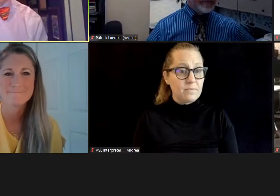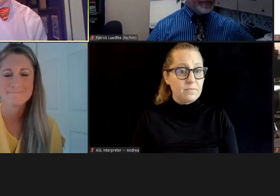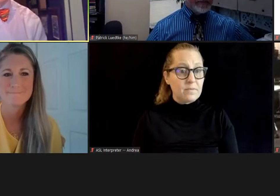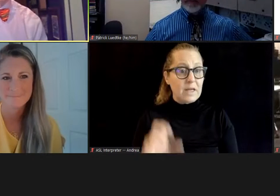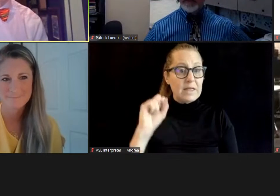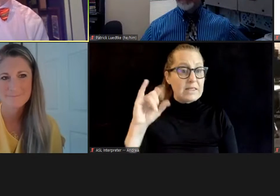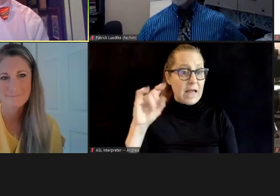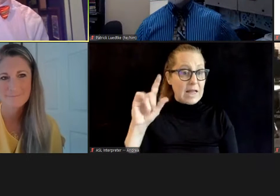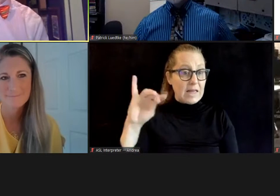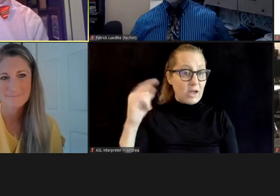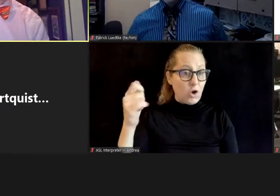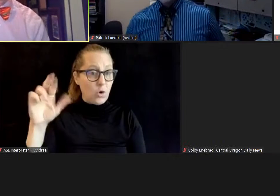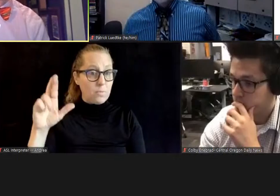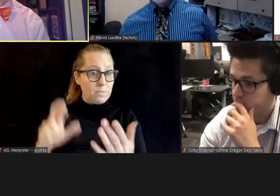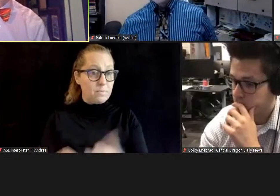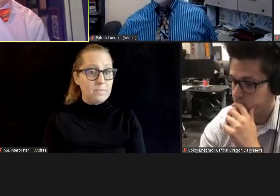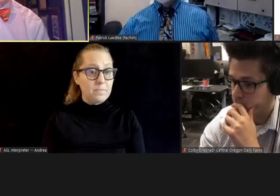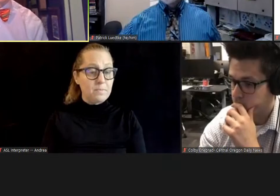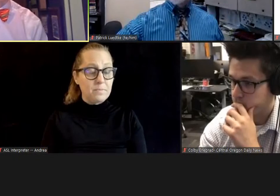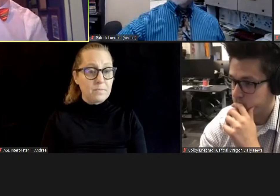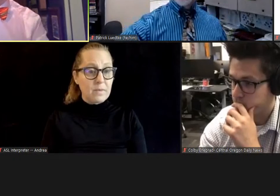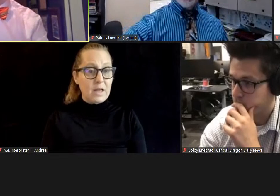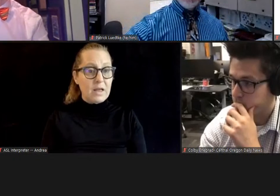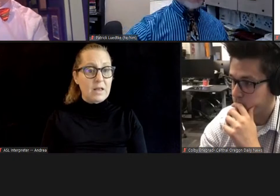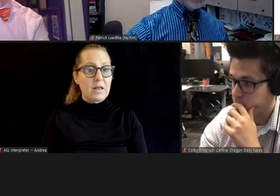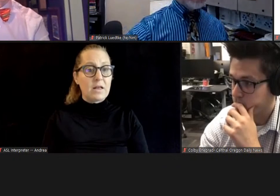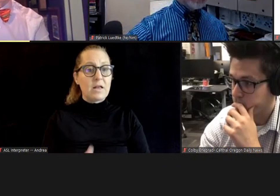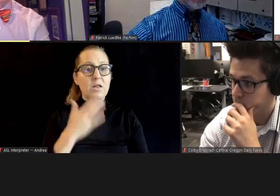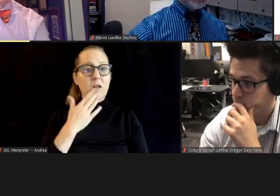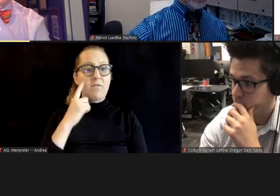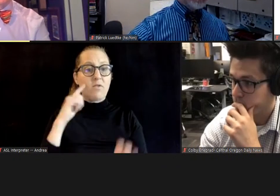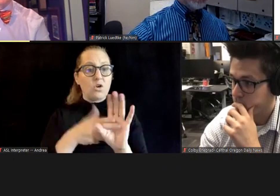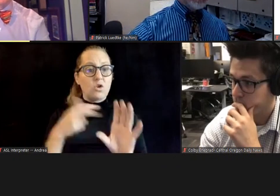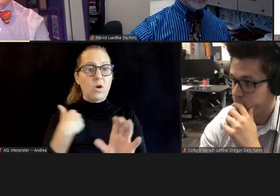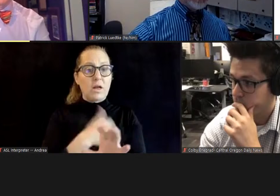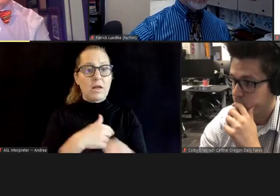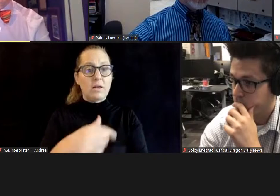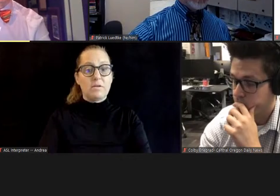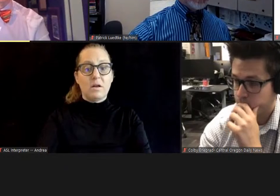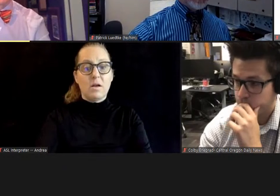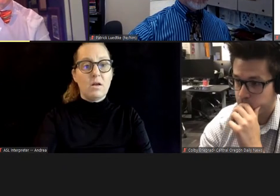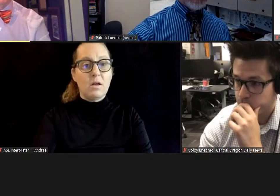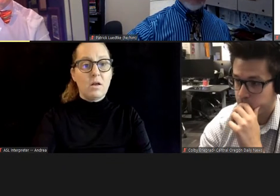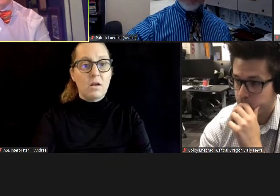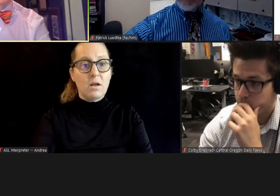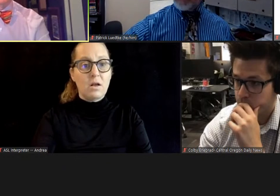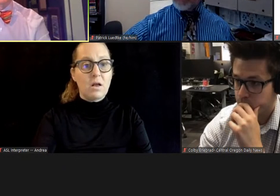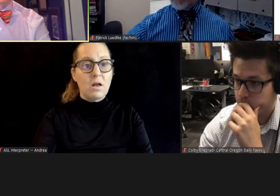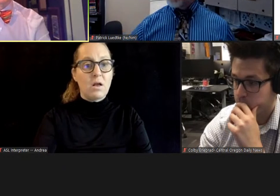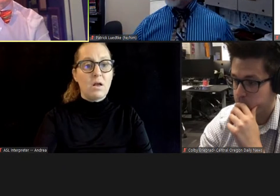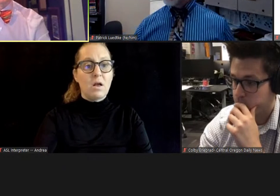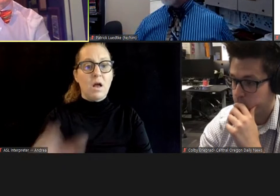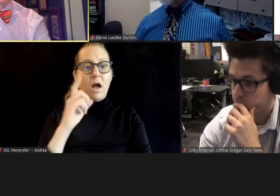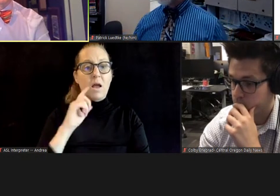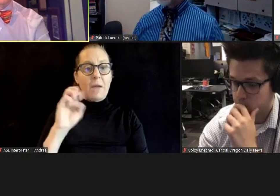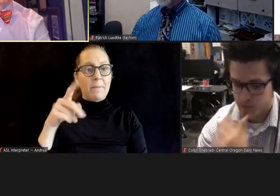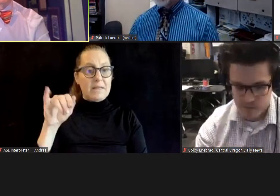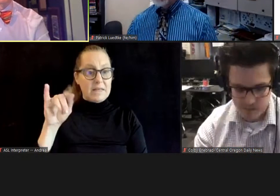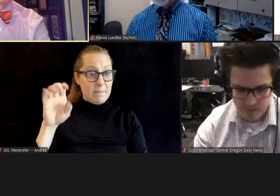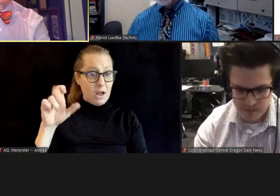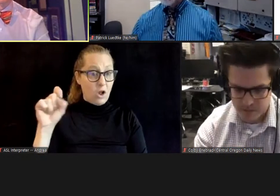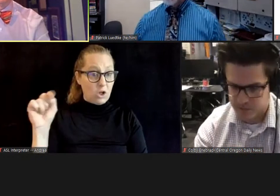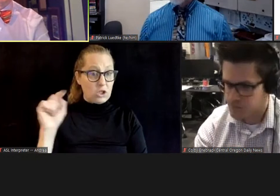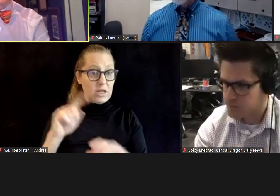Thank you, Erica. Thank you for joining us. I'm Dr. Dean Sidelinger, Health Officer and State Epidemiologist at the Oregon Health